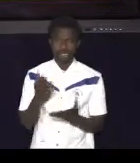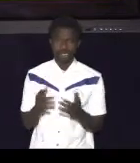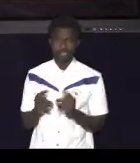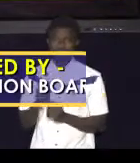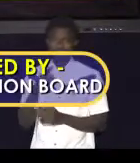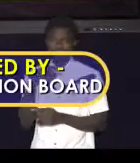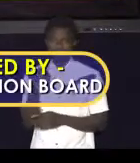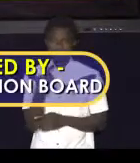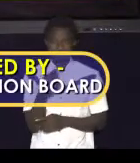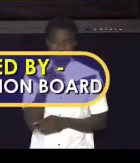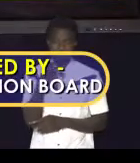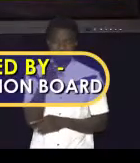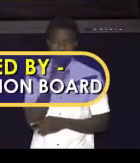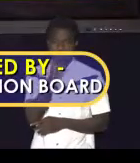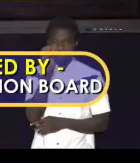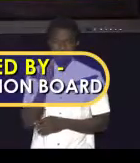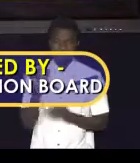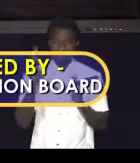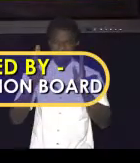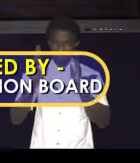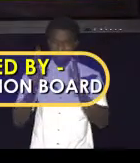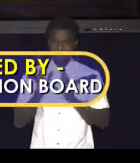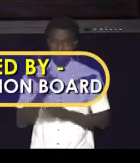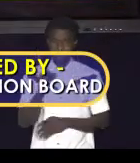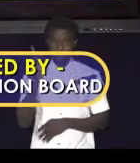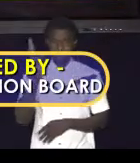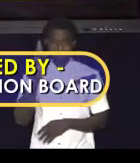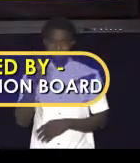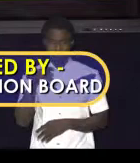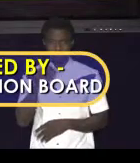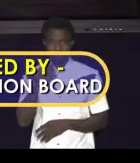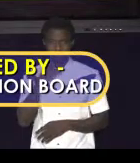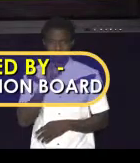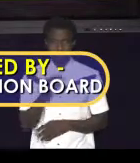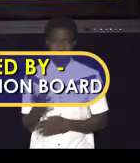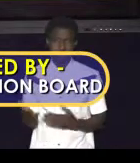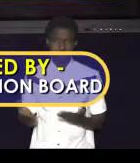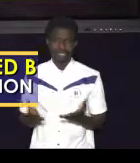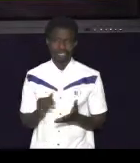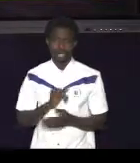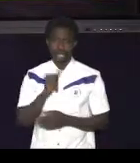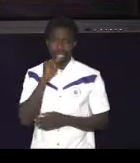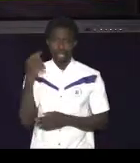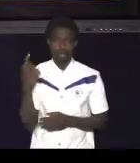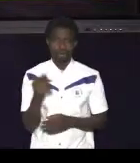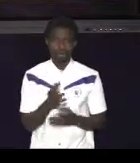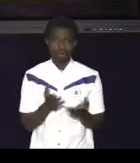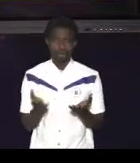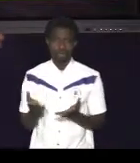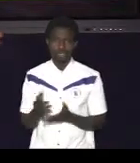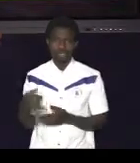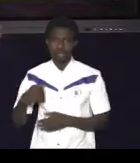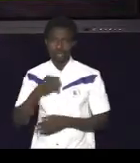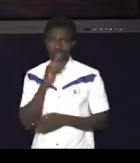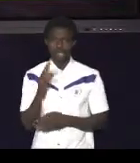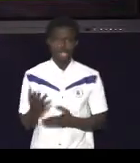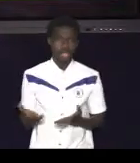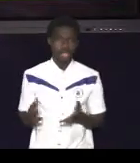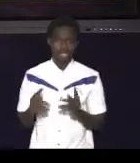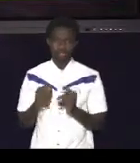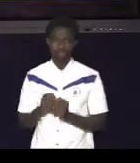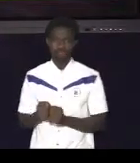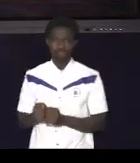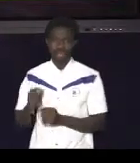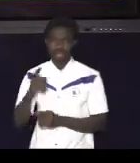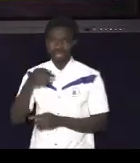say 100% attention. Uncle Popo is here. I am also here. We are